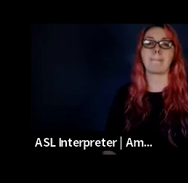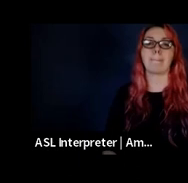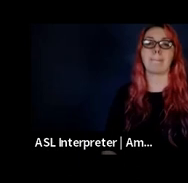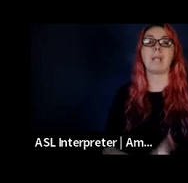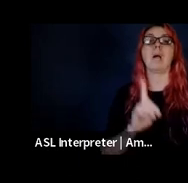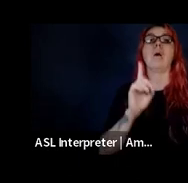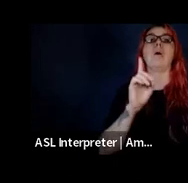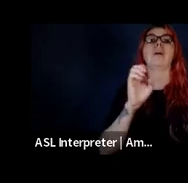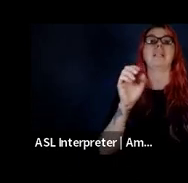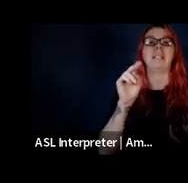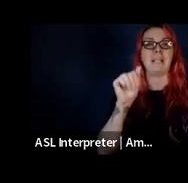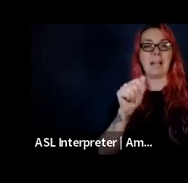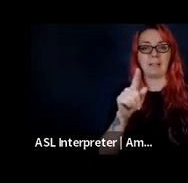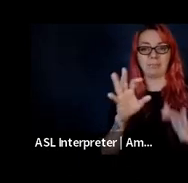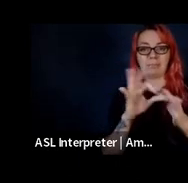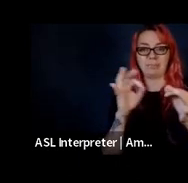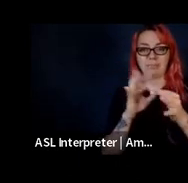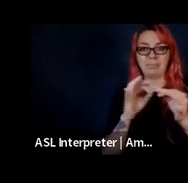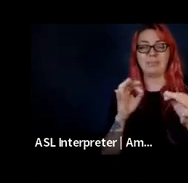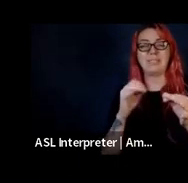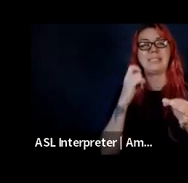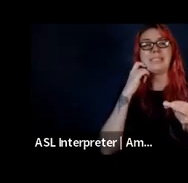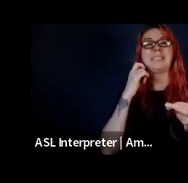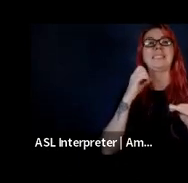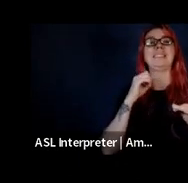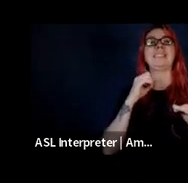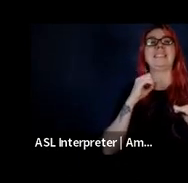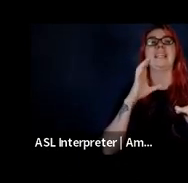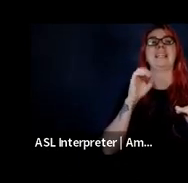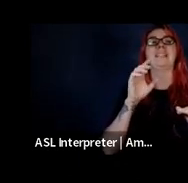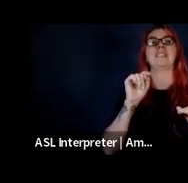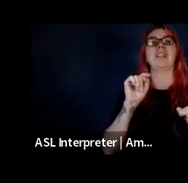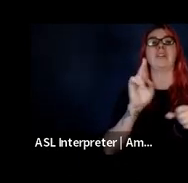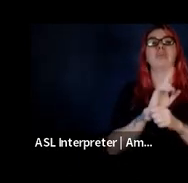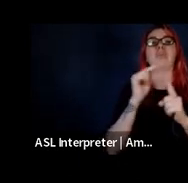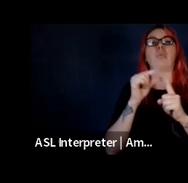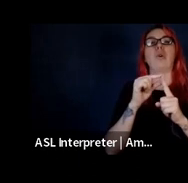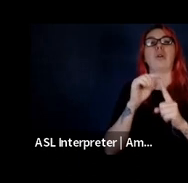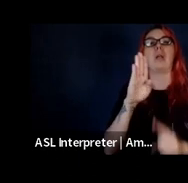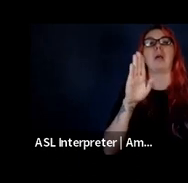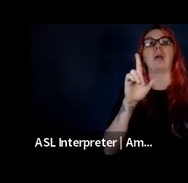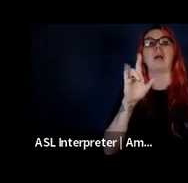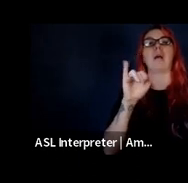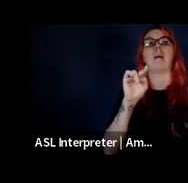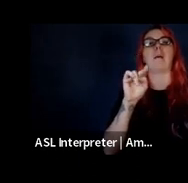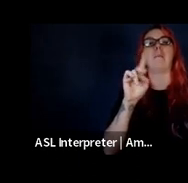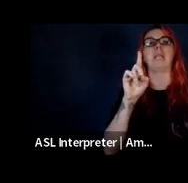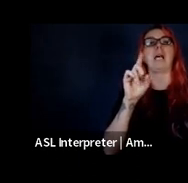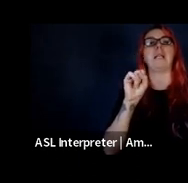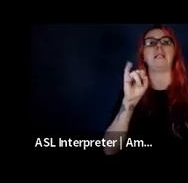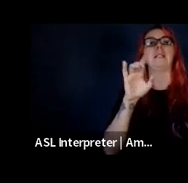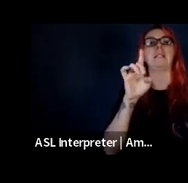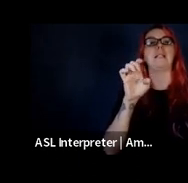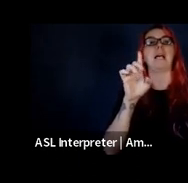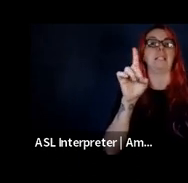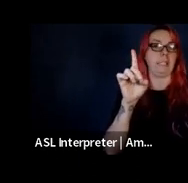Dina. Yes, that term. Again, learning together, right? Dina's put in the chat that blindsided is an ableist term,